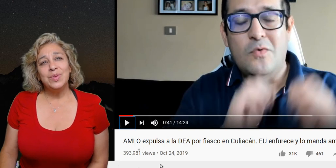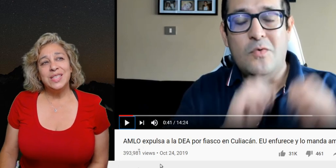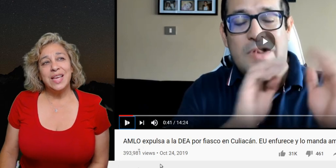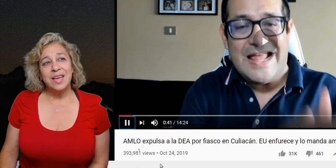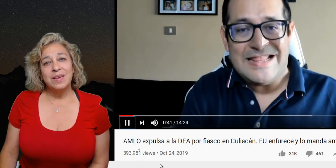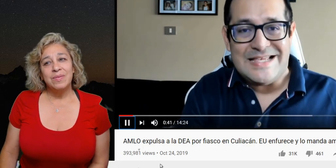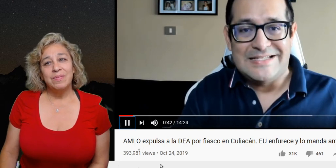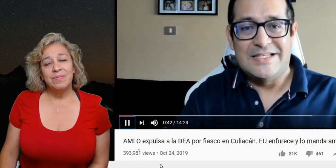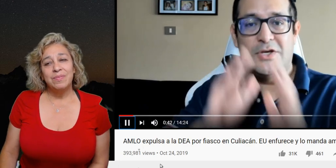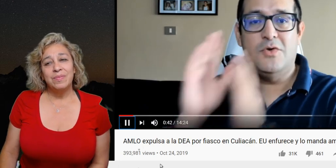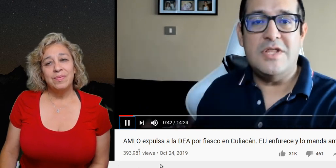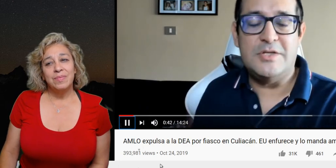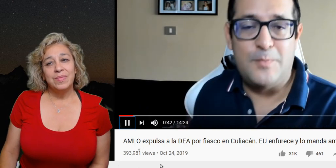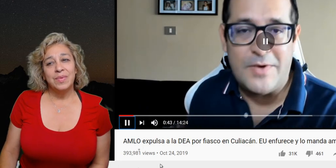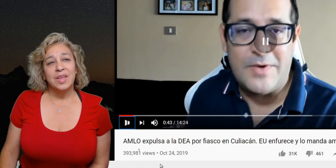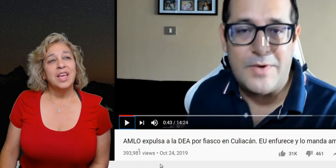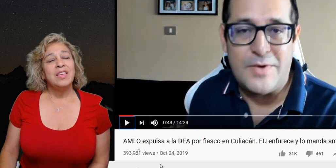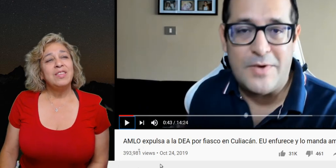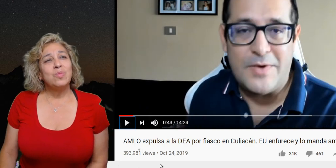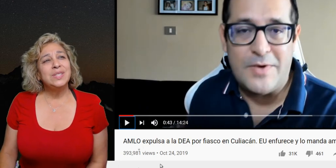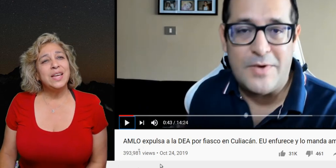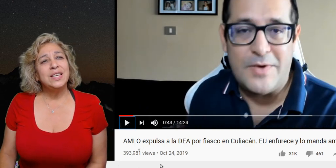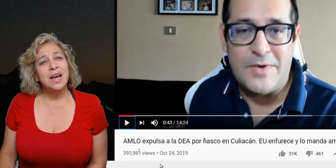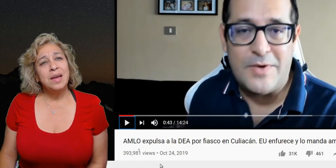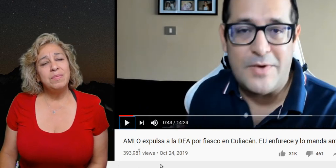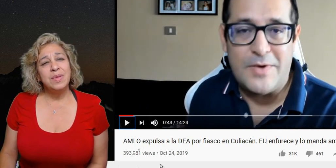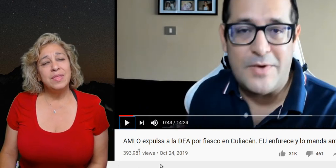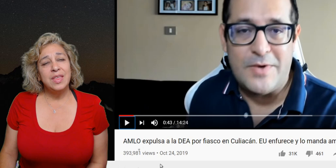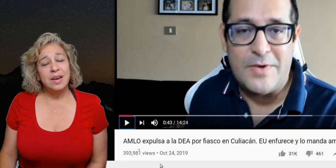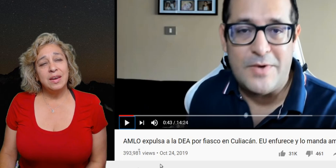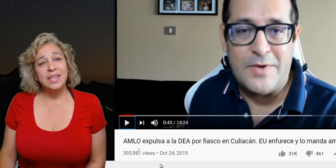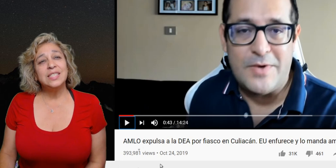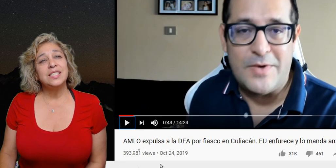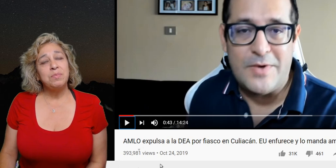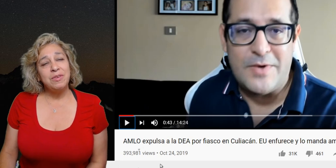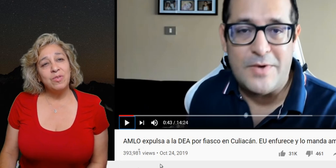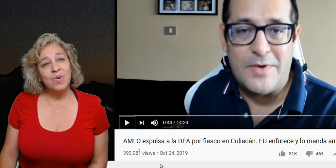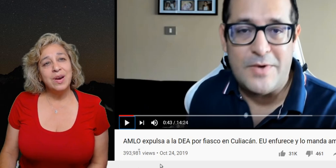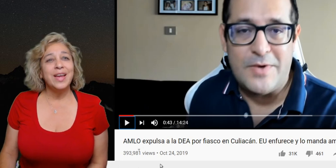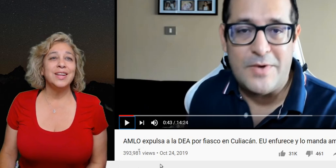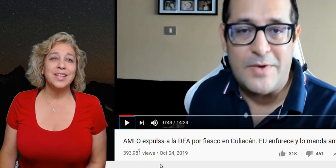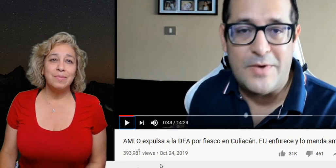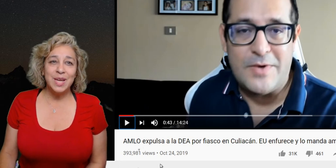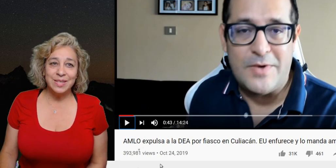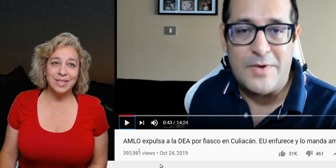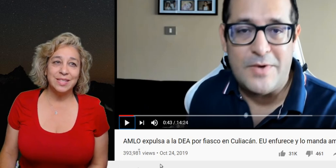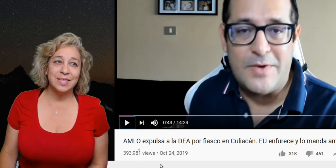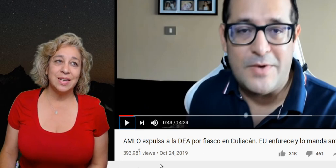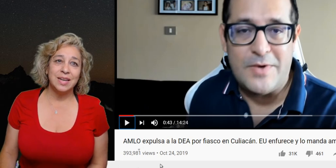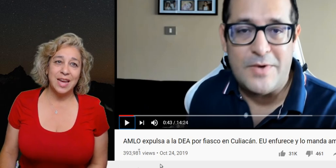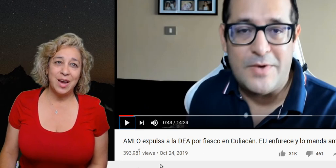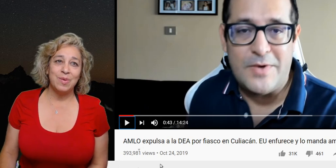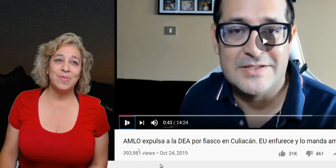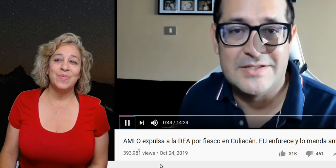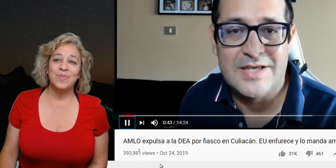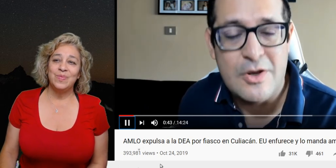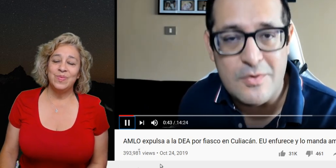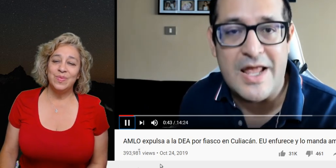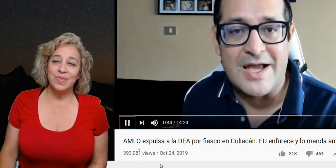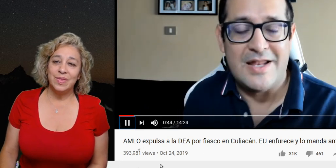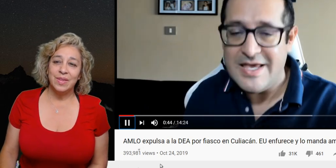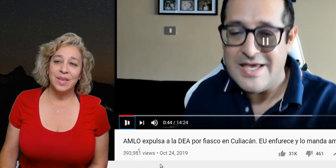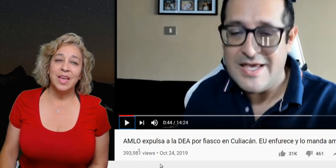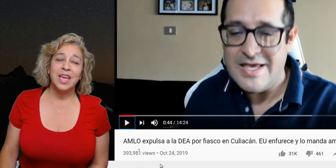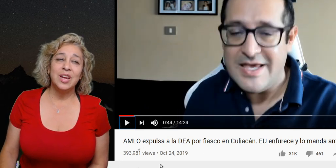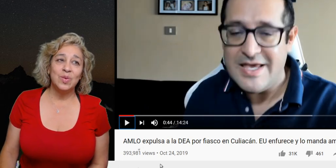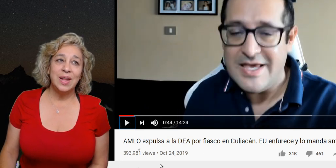Abrat would say después... there was a time that existed before and a time that exists now. En